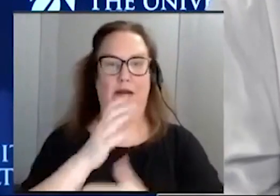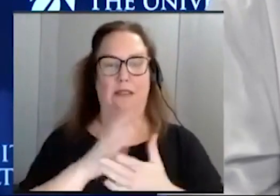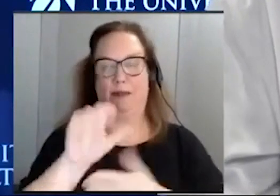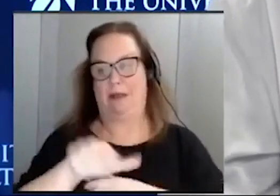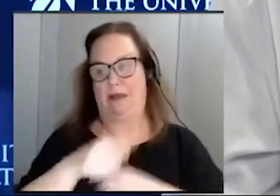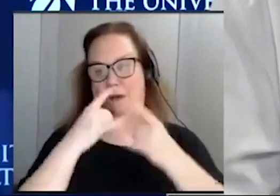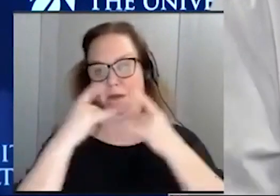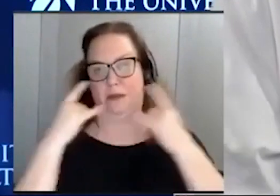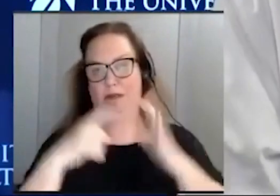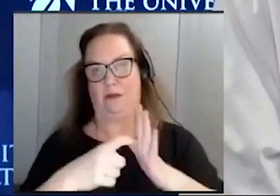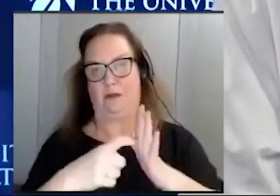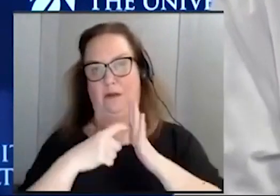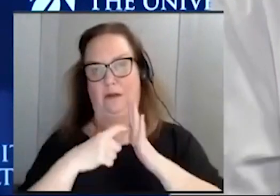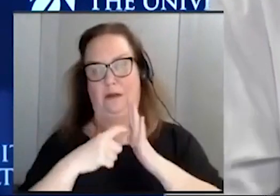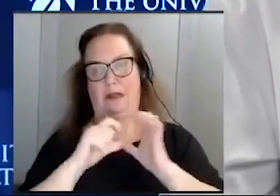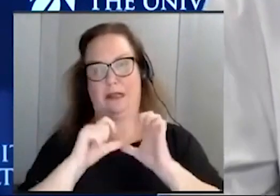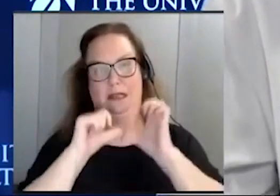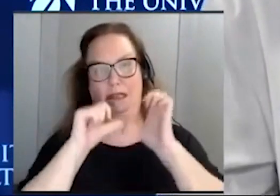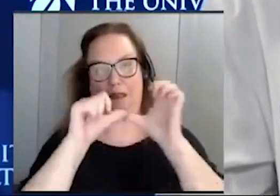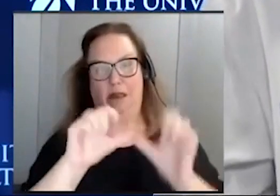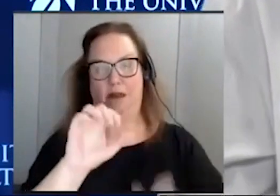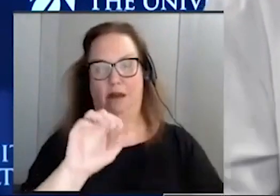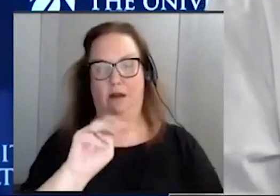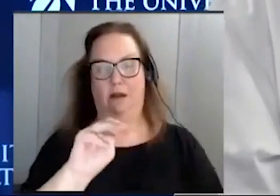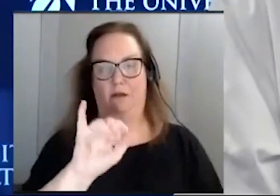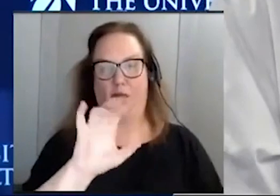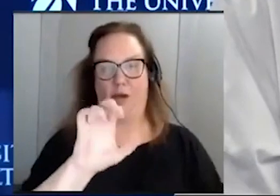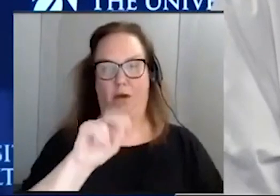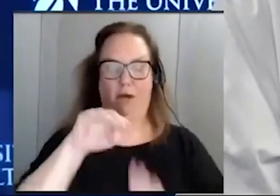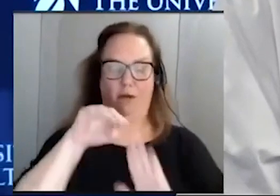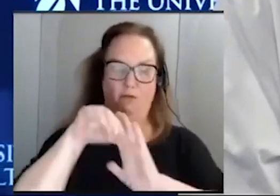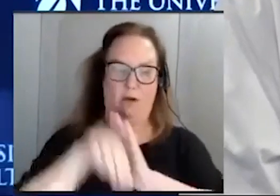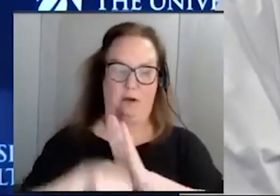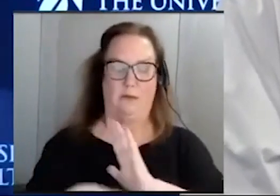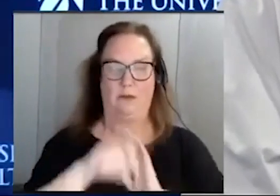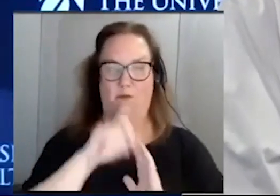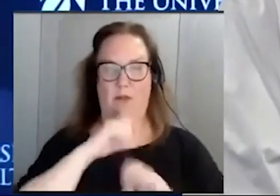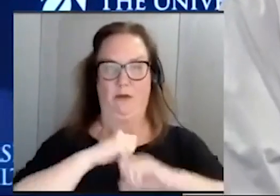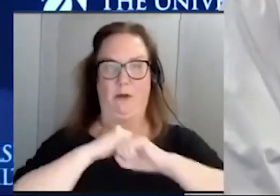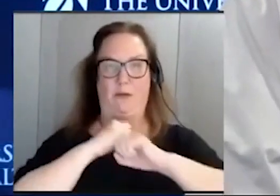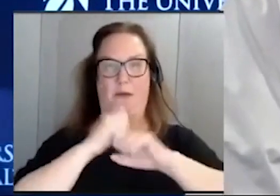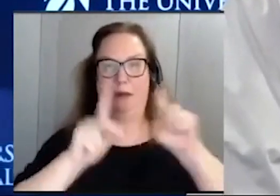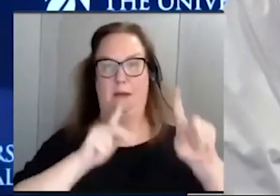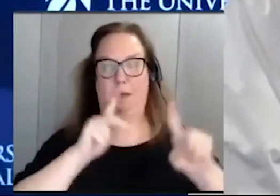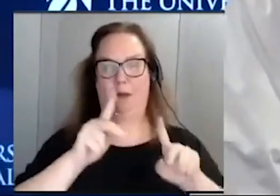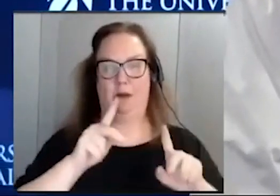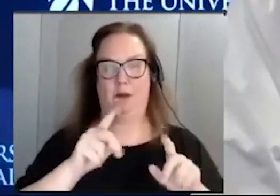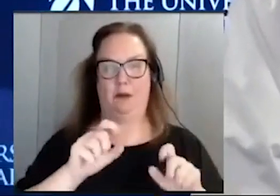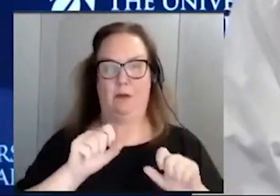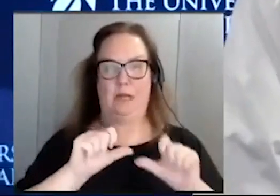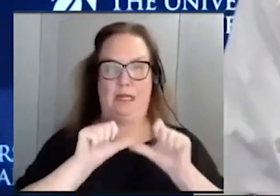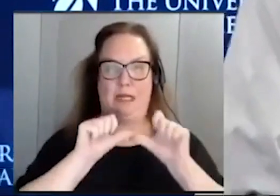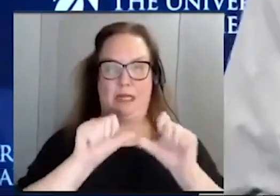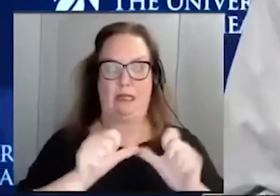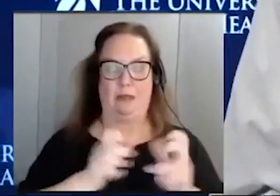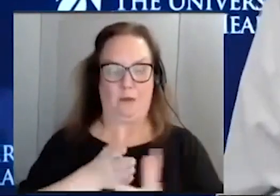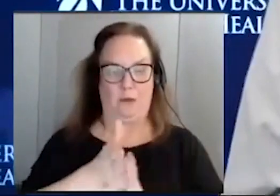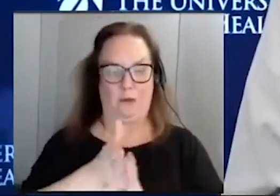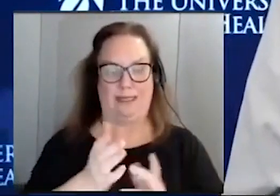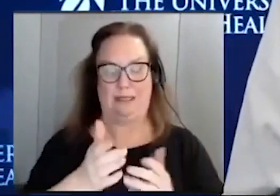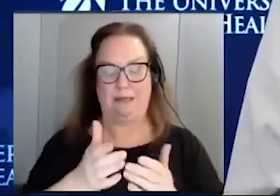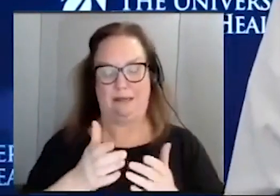last for a long time. If Omicron can really drop, and you really want to protect folks, we can maybe get through this pretty quickly. So